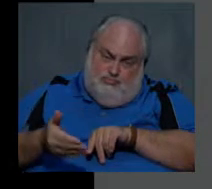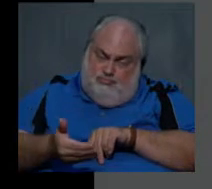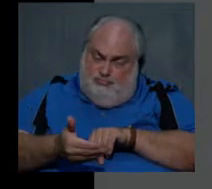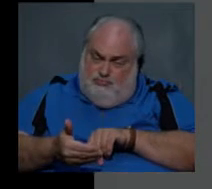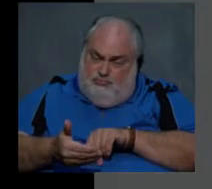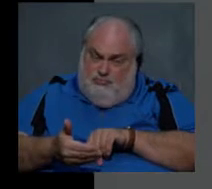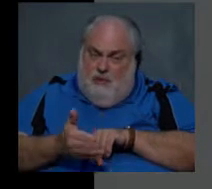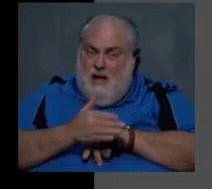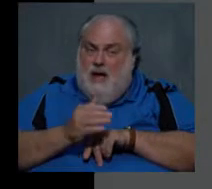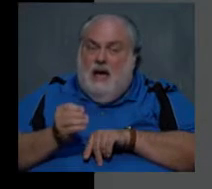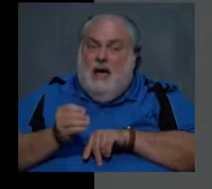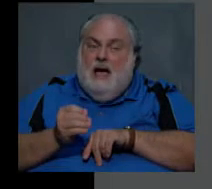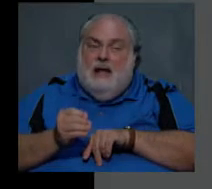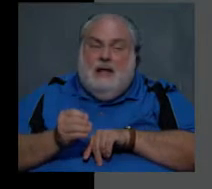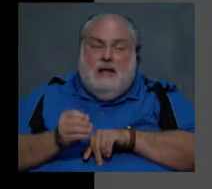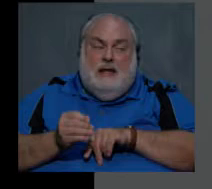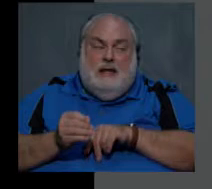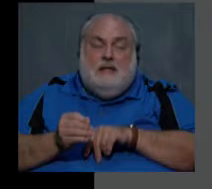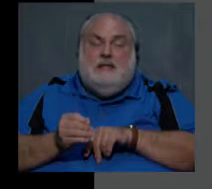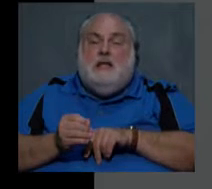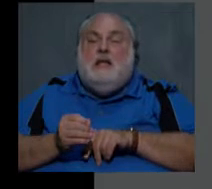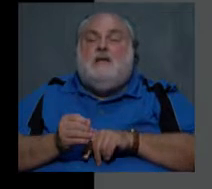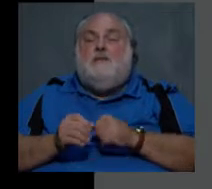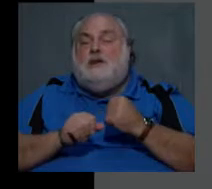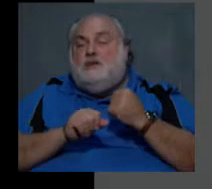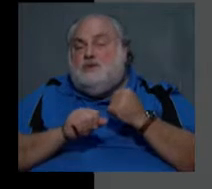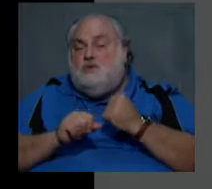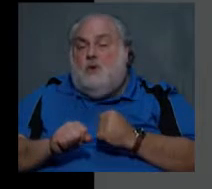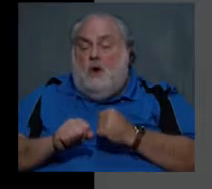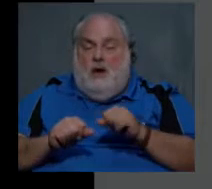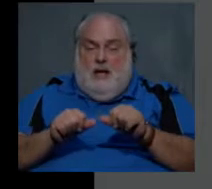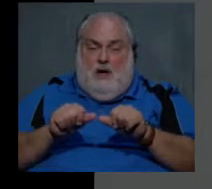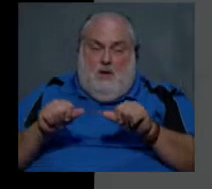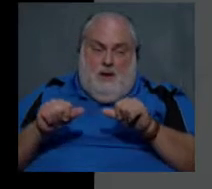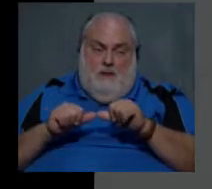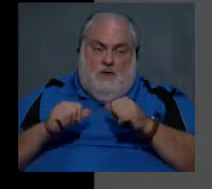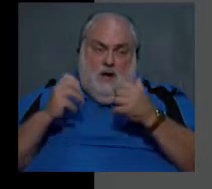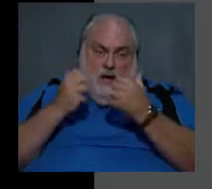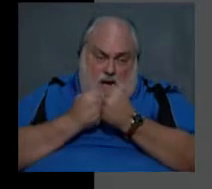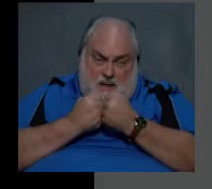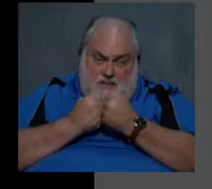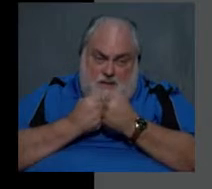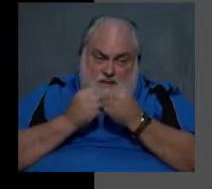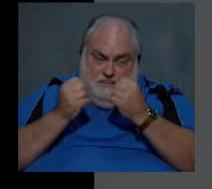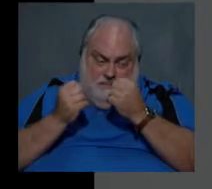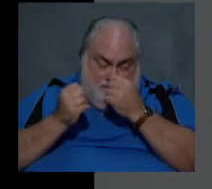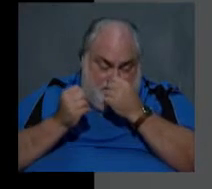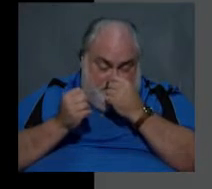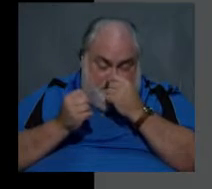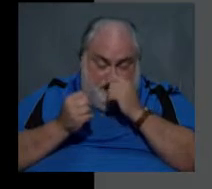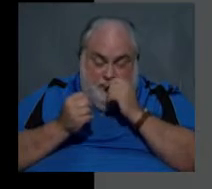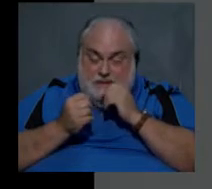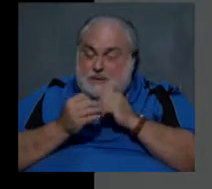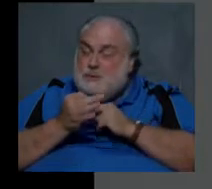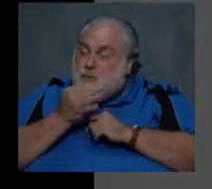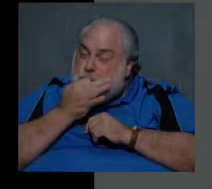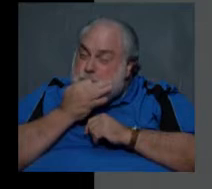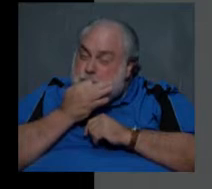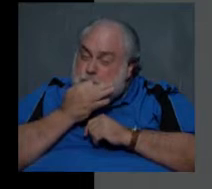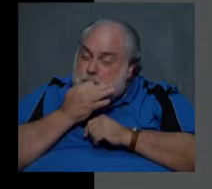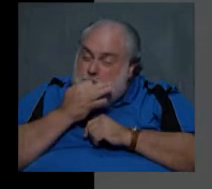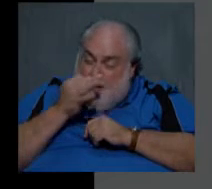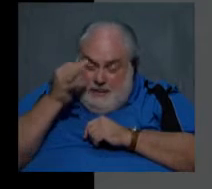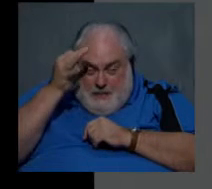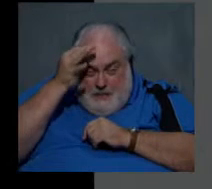and it's prone for accidents. I don't know for a fact that accidents have happened, but I've seen a couple of near misses there